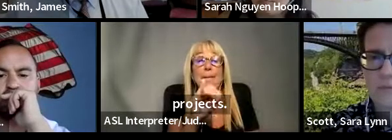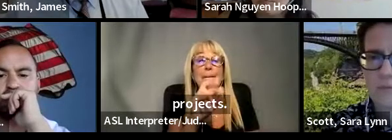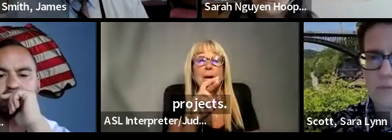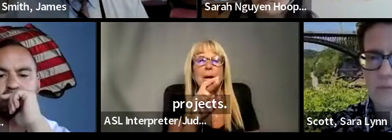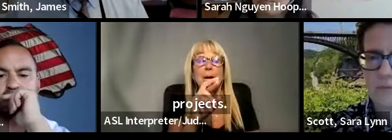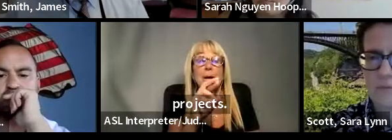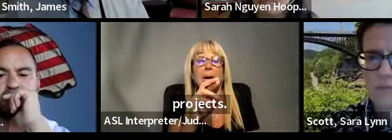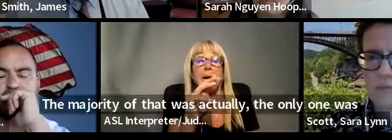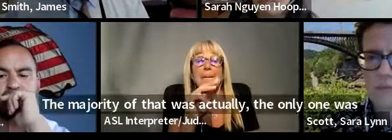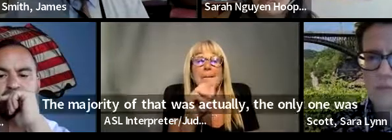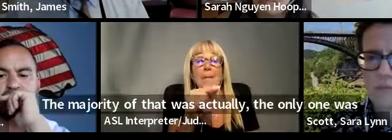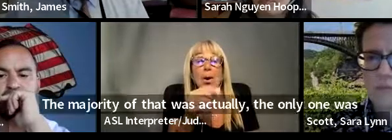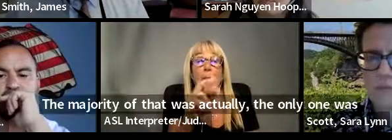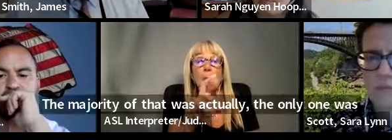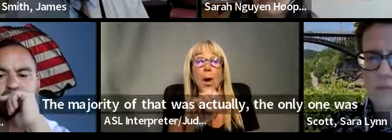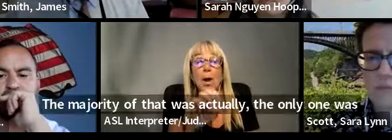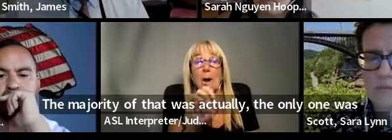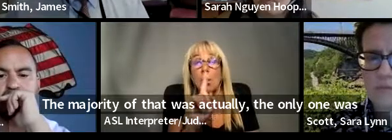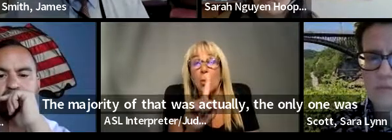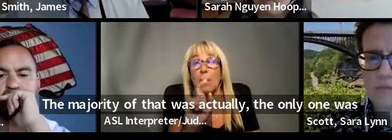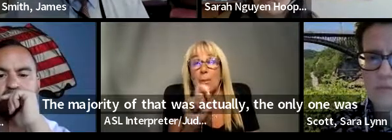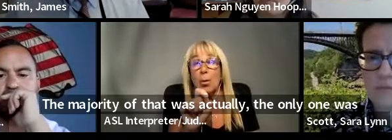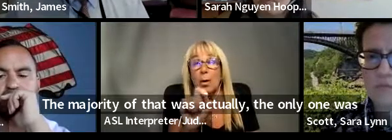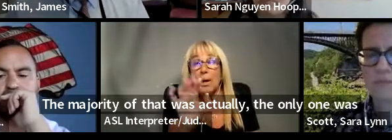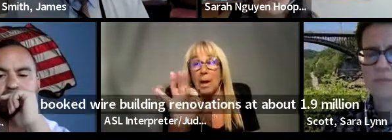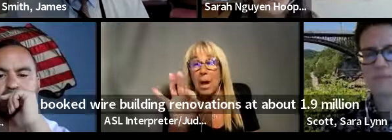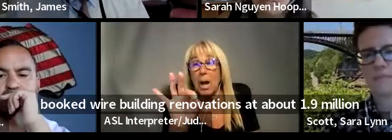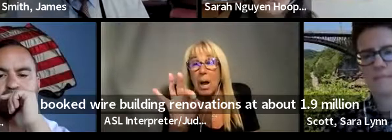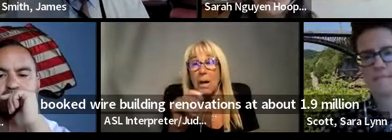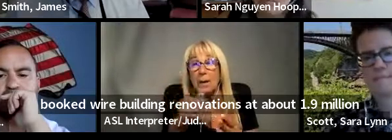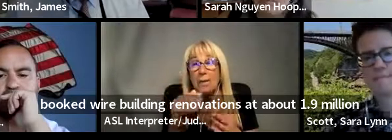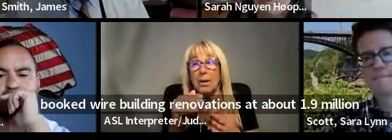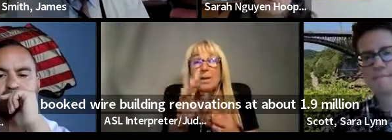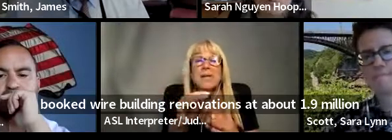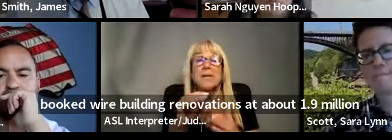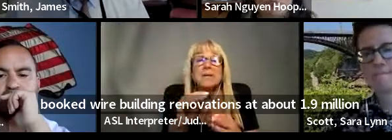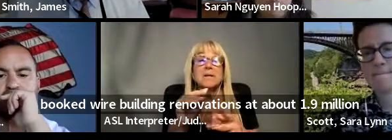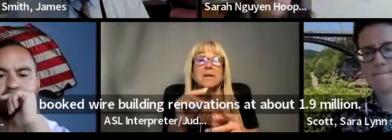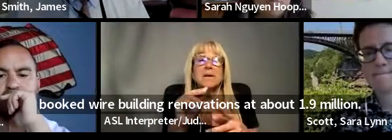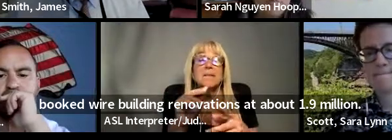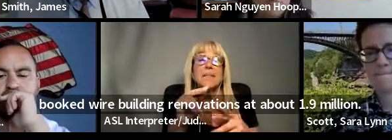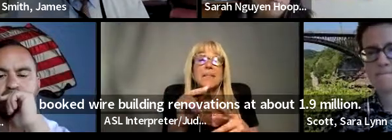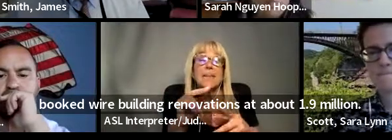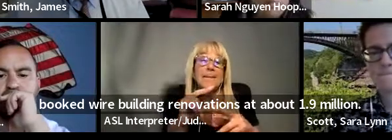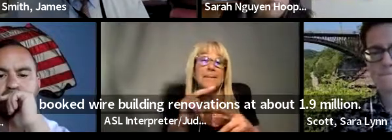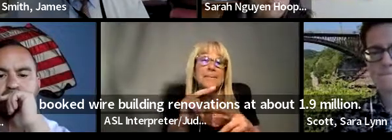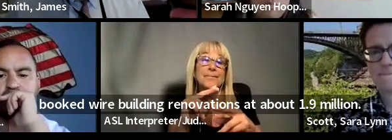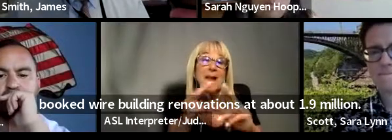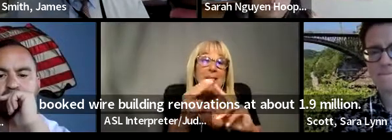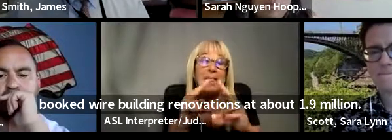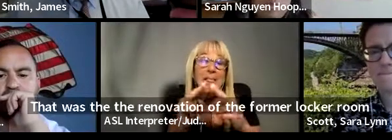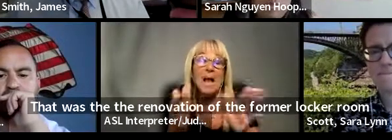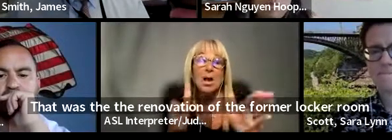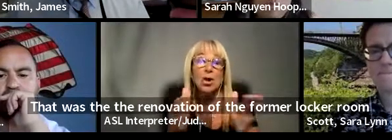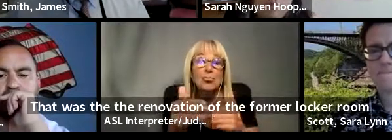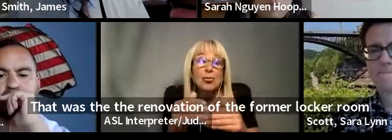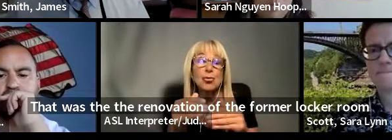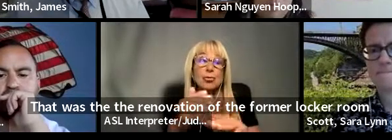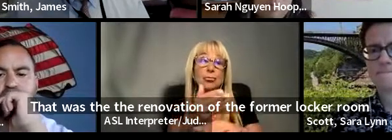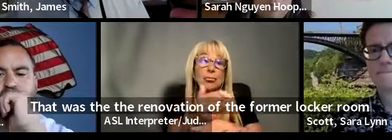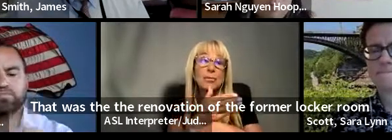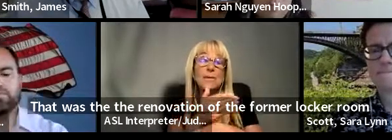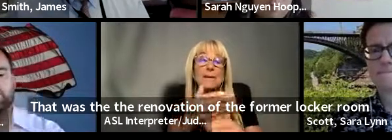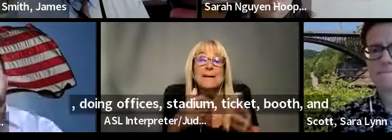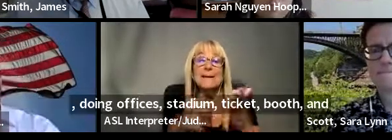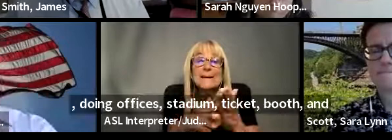about 1.9 million. That was the renovation of the former locker room, doing offices, stadium ticket booth, and the